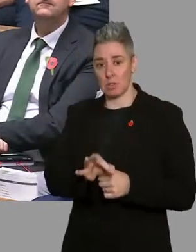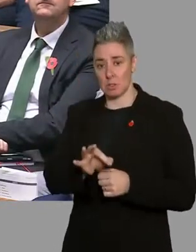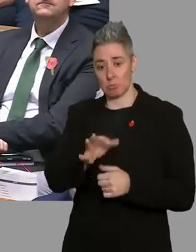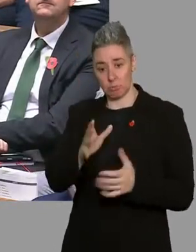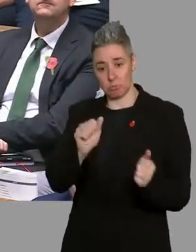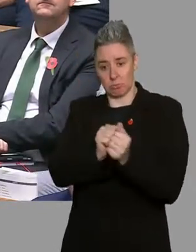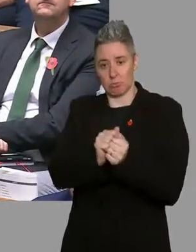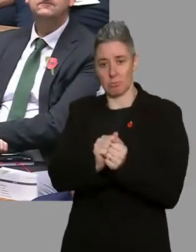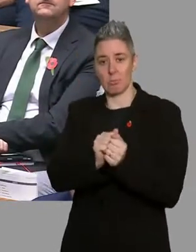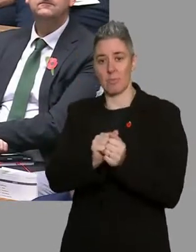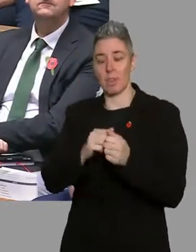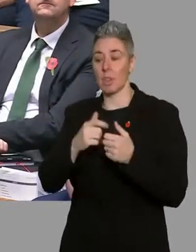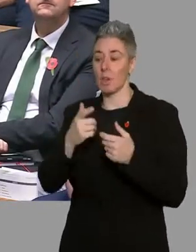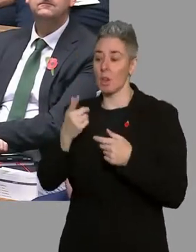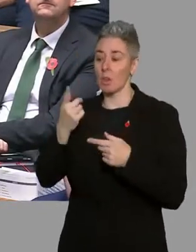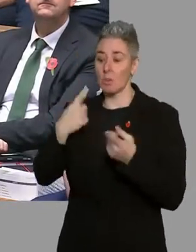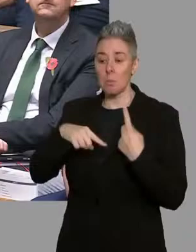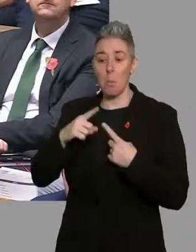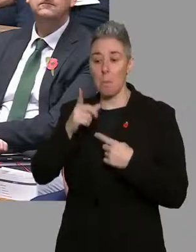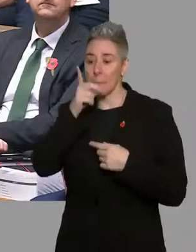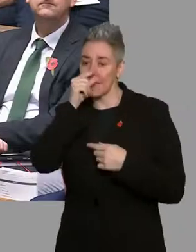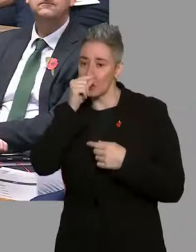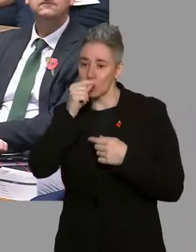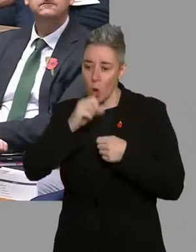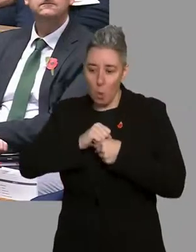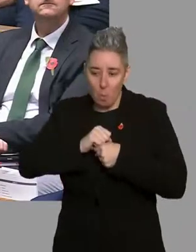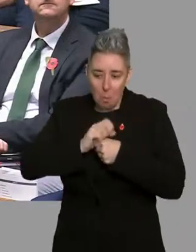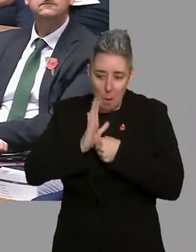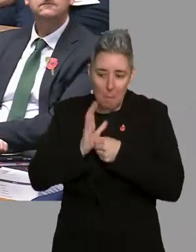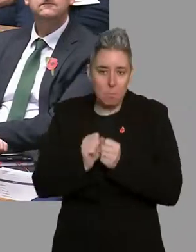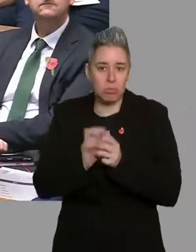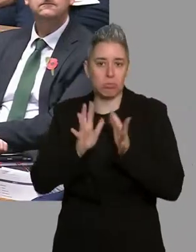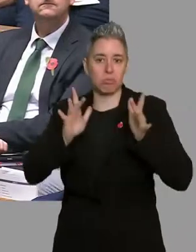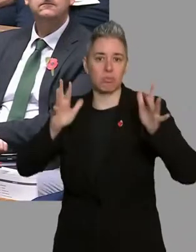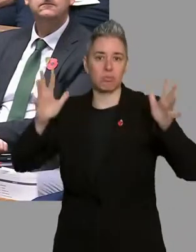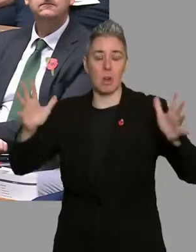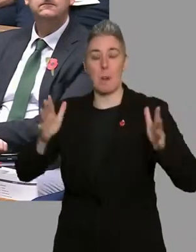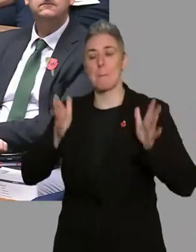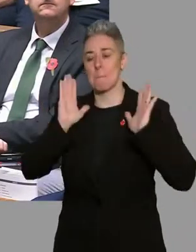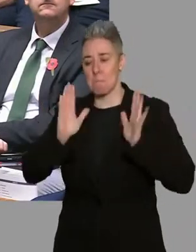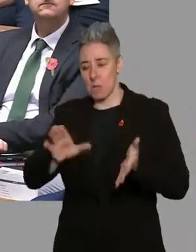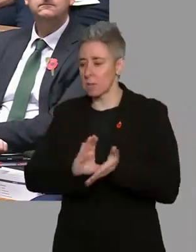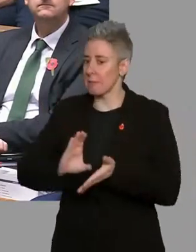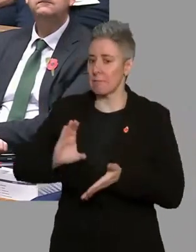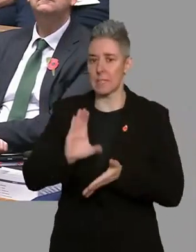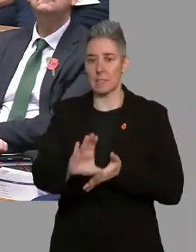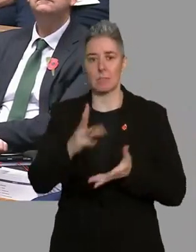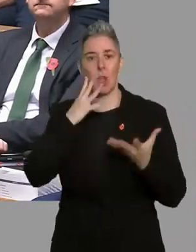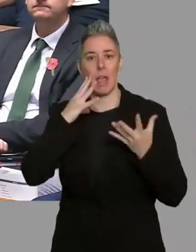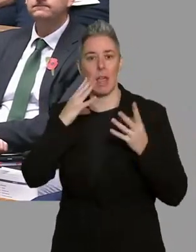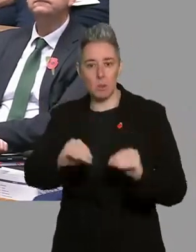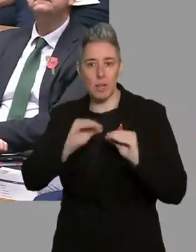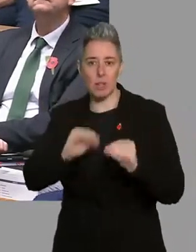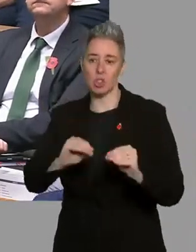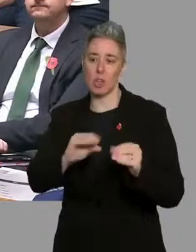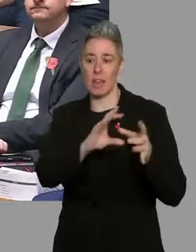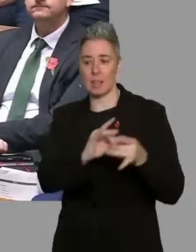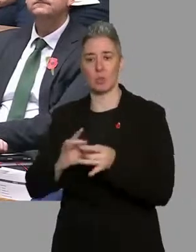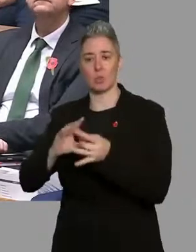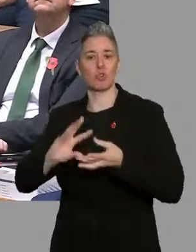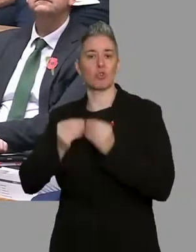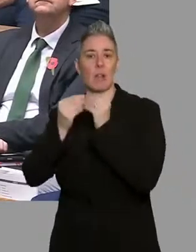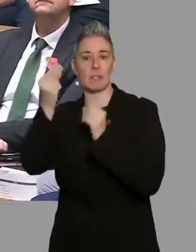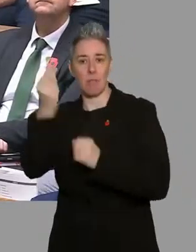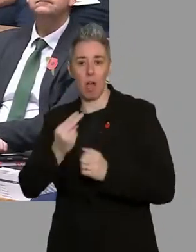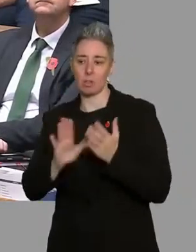we must invest in the educational infrastructure of creative arts subjects so that they're accessible to all? And will he visit my constituency to see the